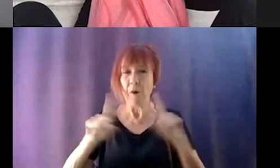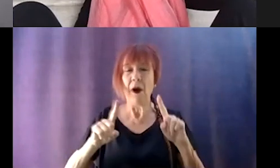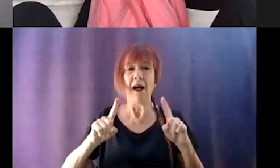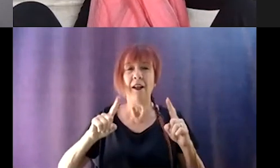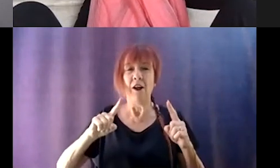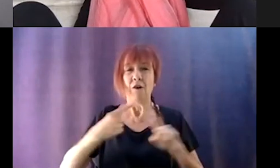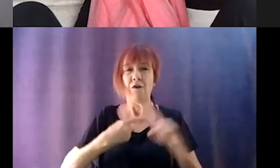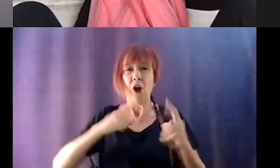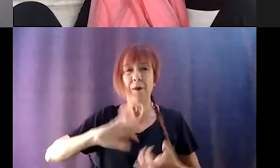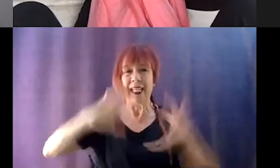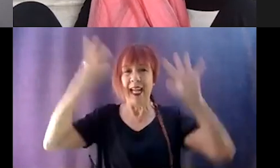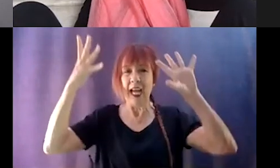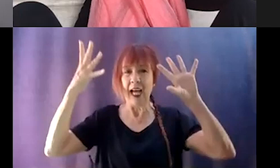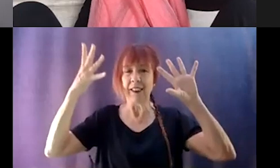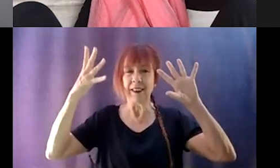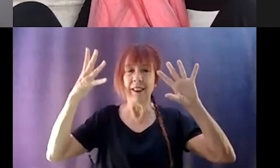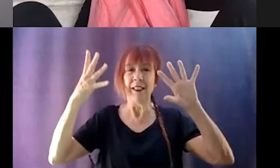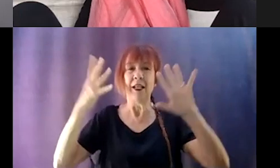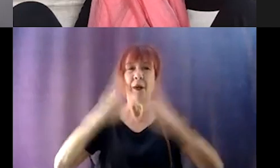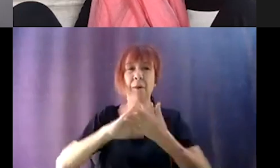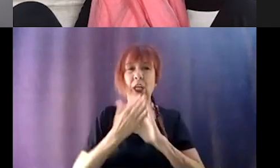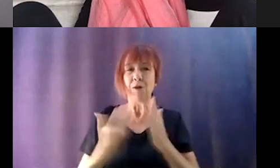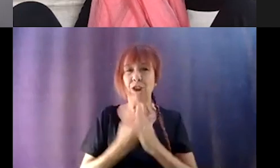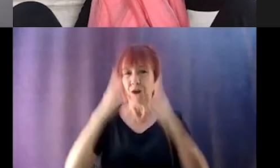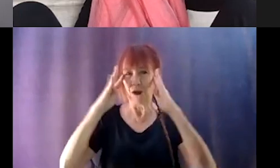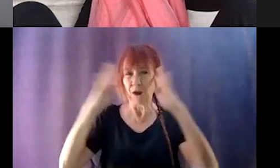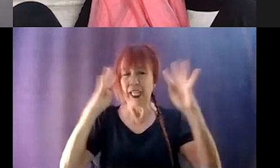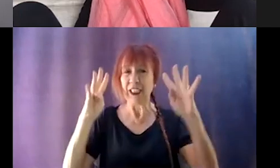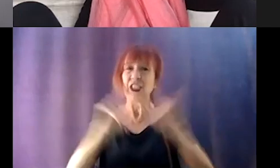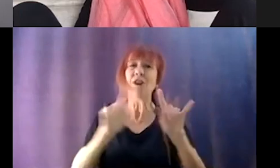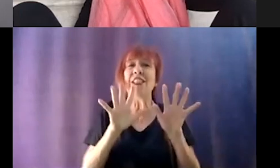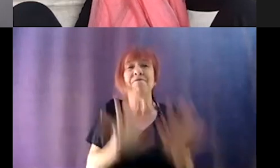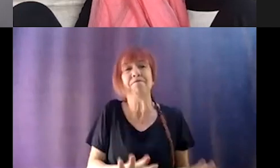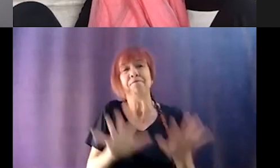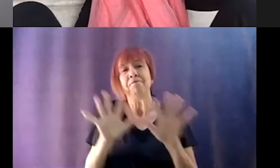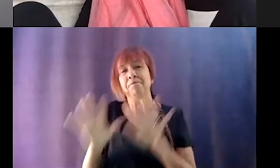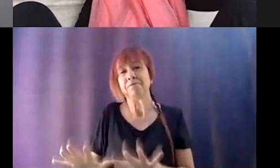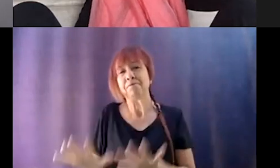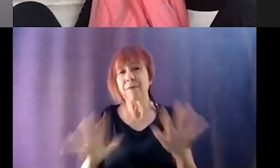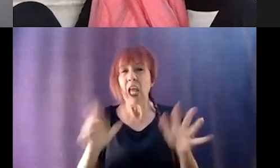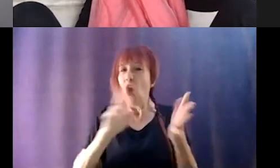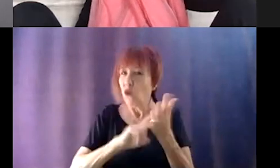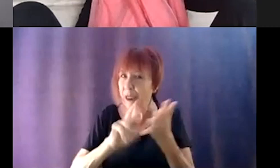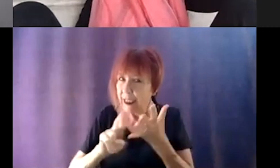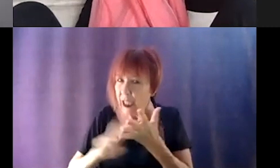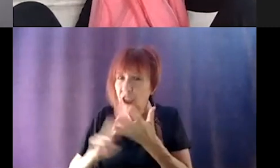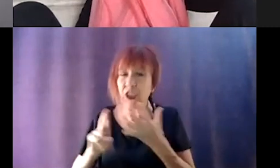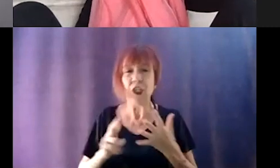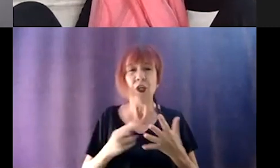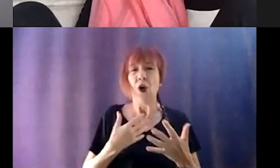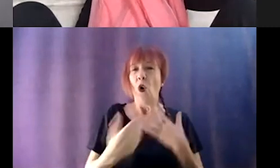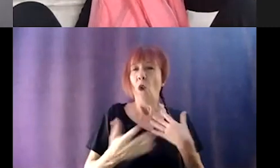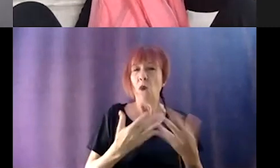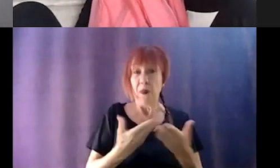it's just take it easy, enjoy, do your research, share what makes you vibrate, because